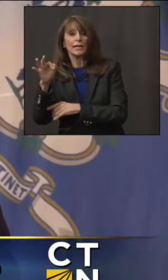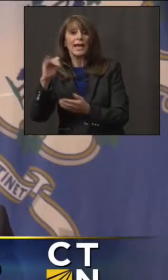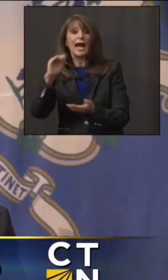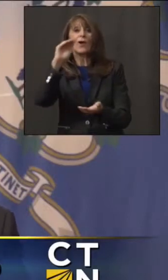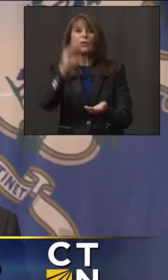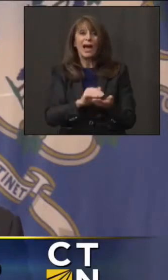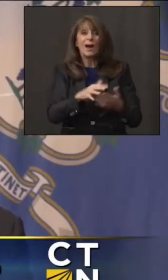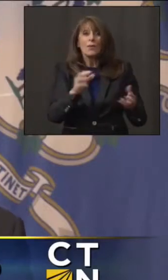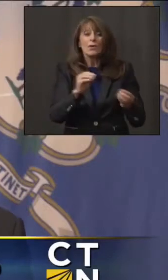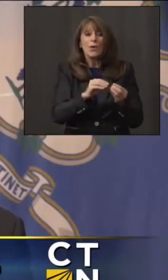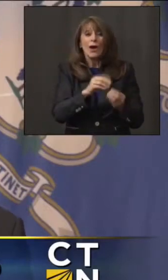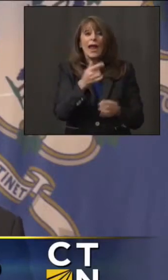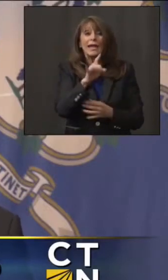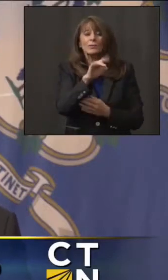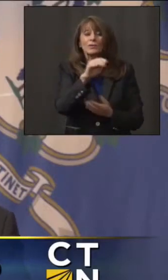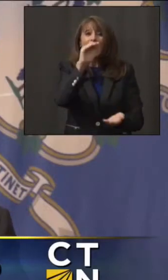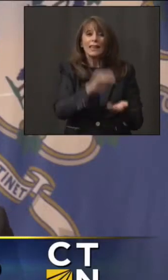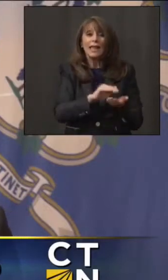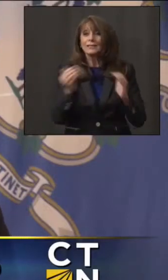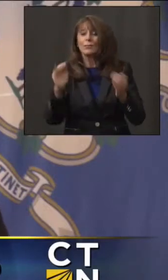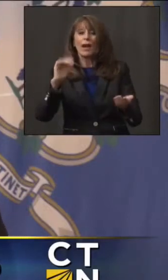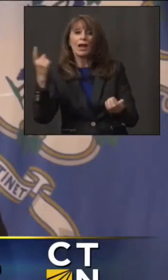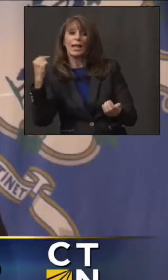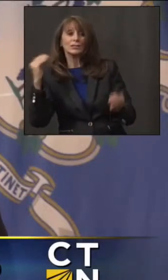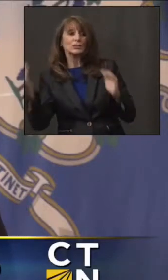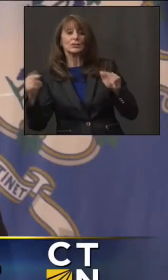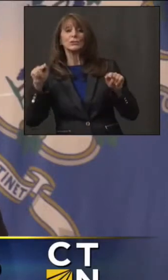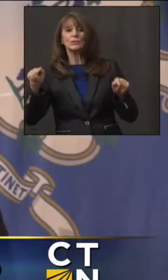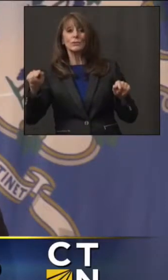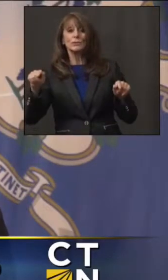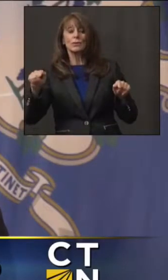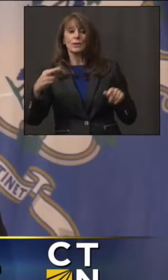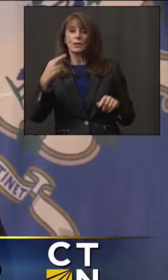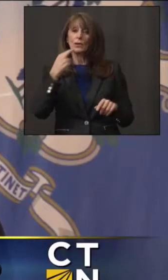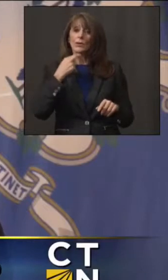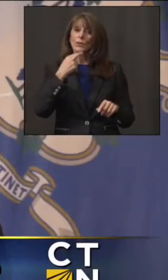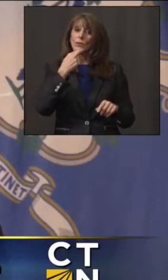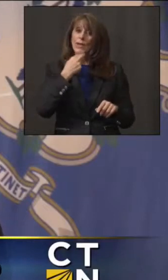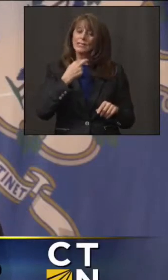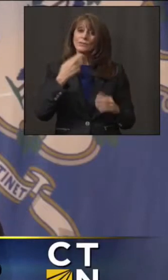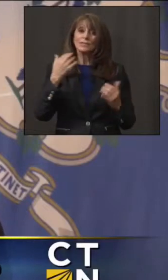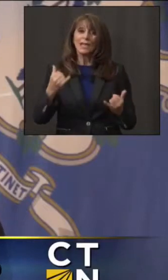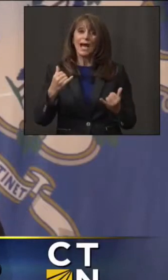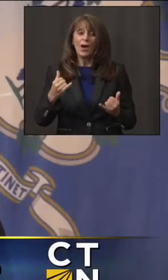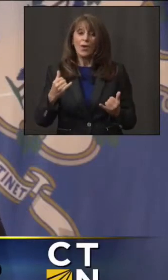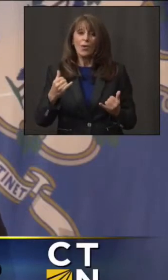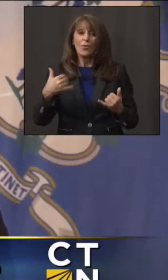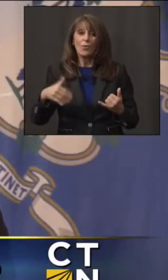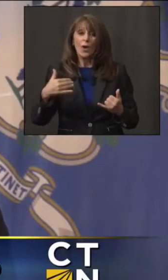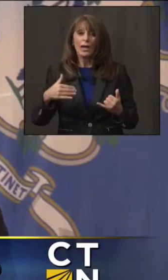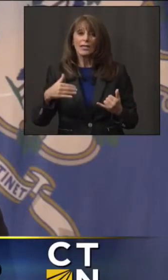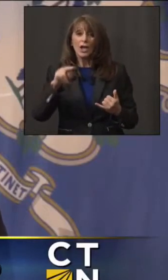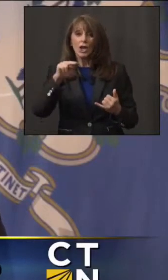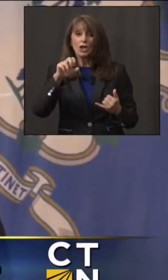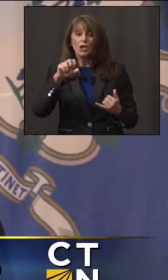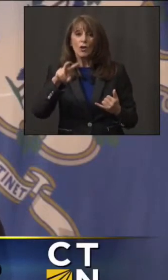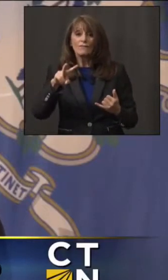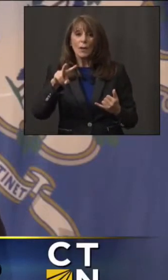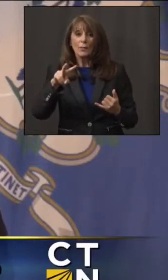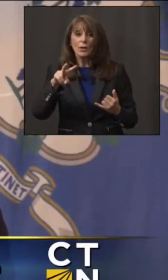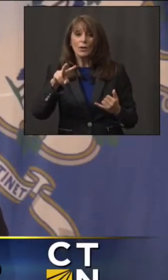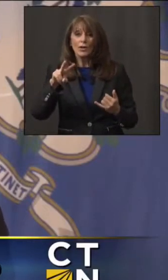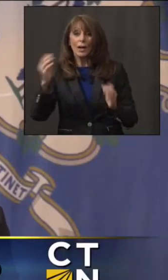18% October over October. And restaurants were down 43% November over